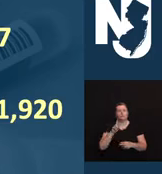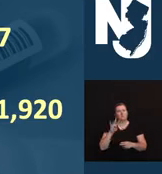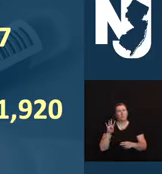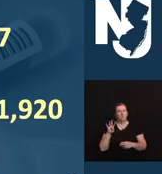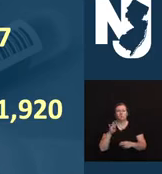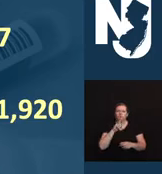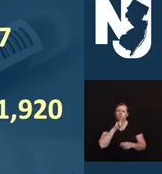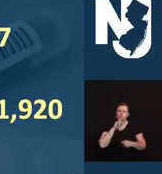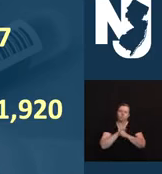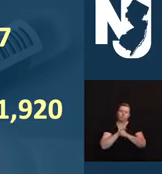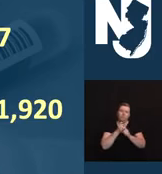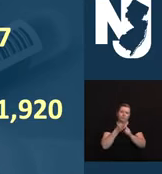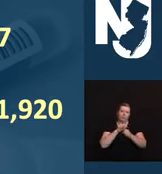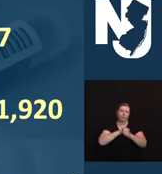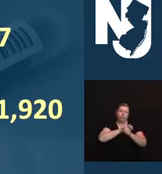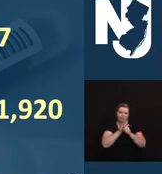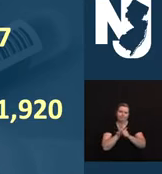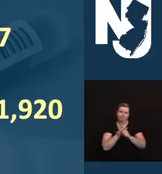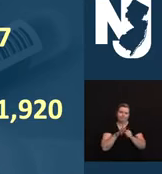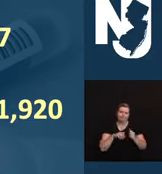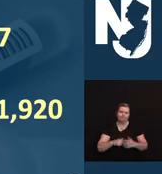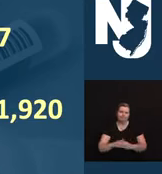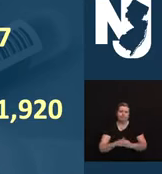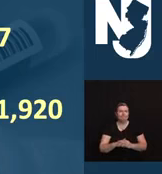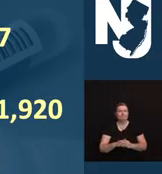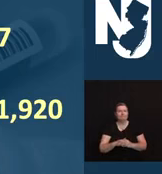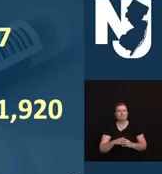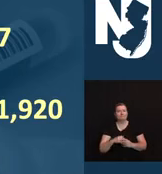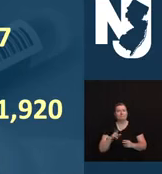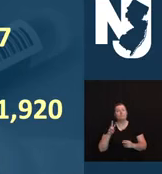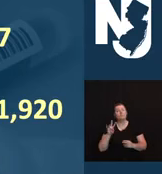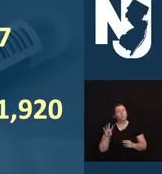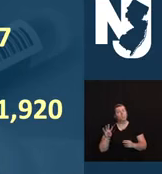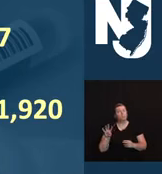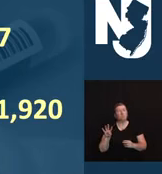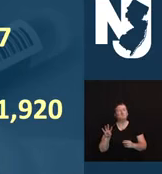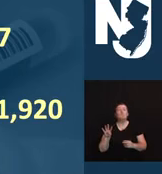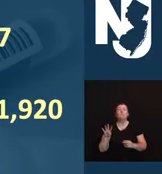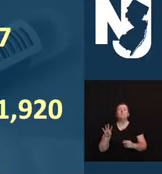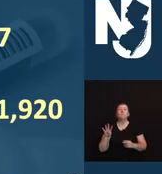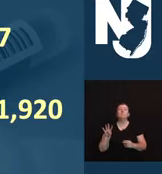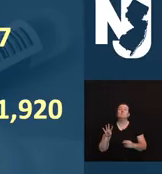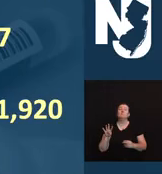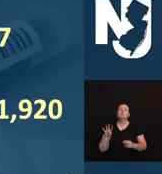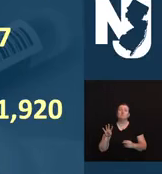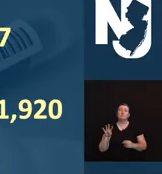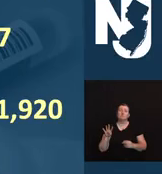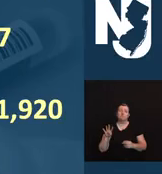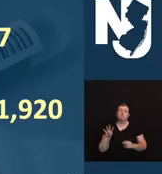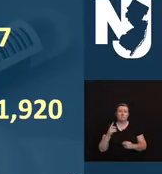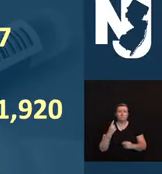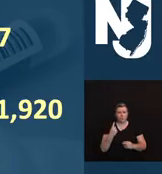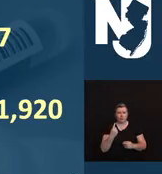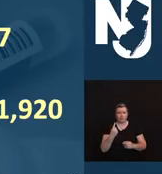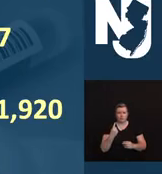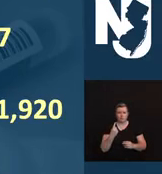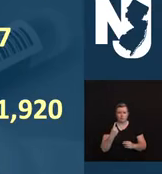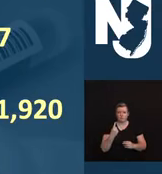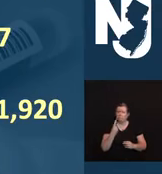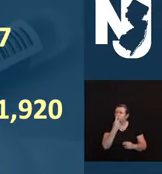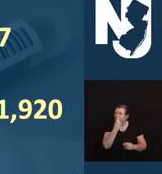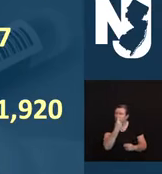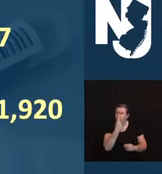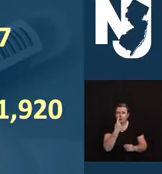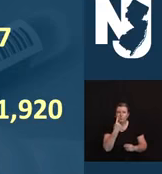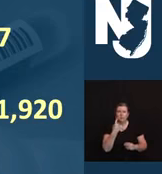Of the confirmed deaths we are announcing today, Judy, I've only got one that has occurred in the month of July. Does that sound right to you? And Judy will give you